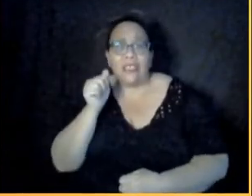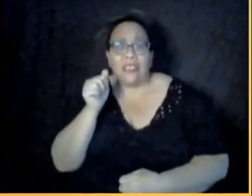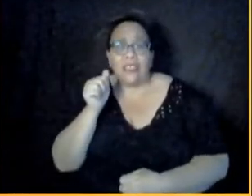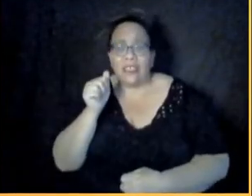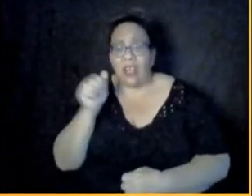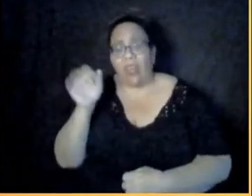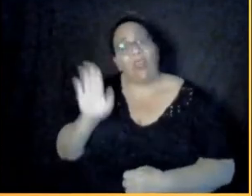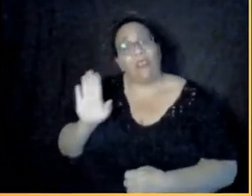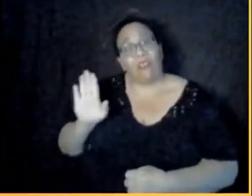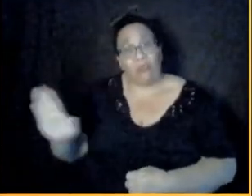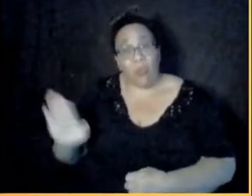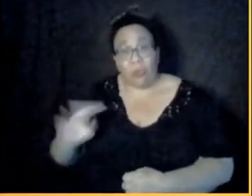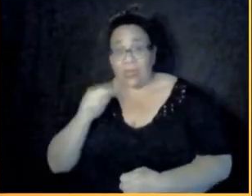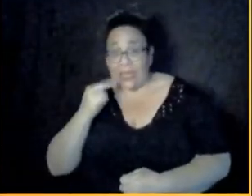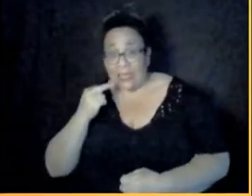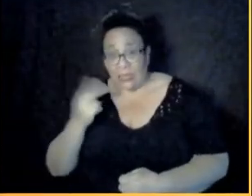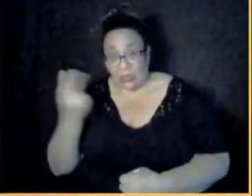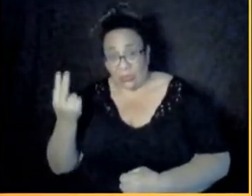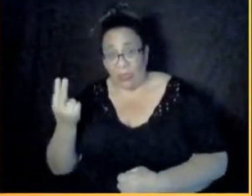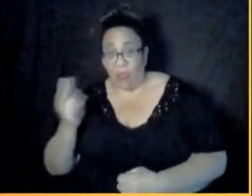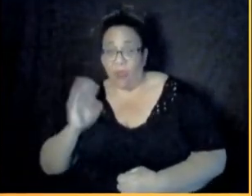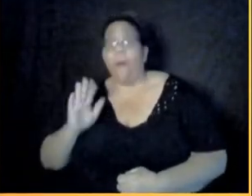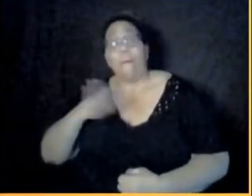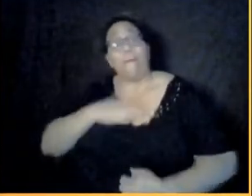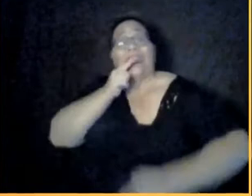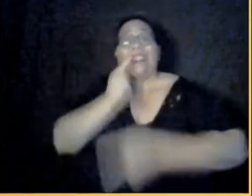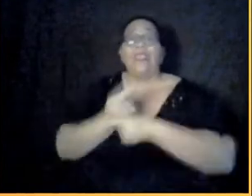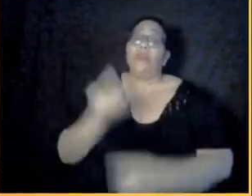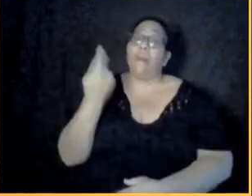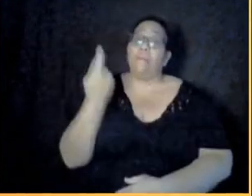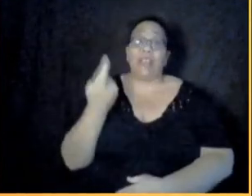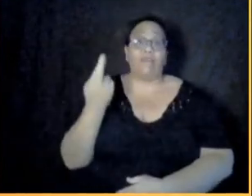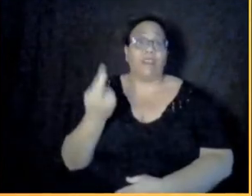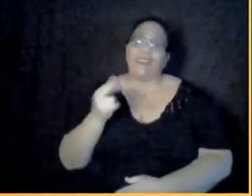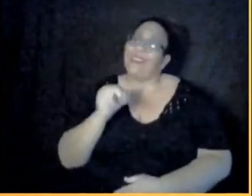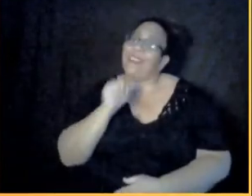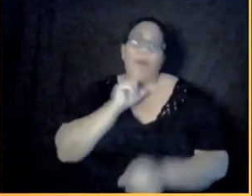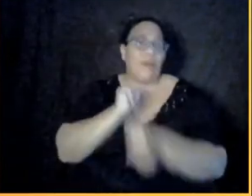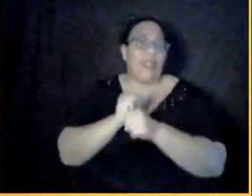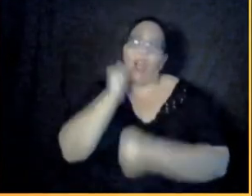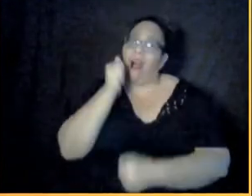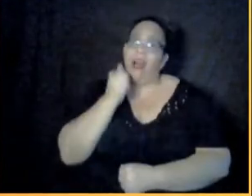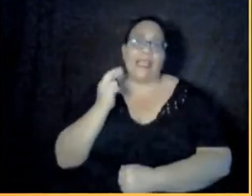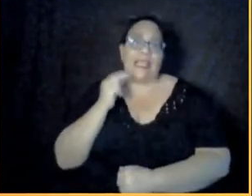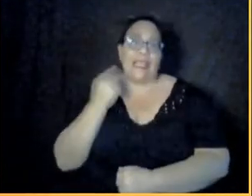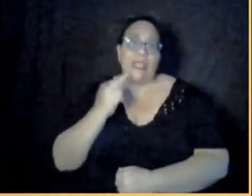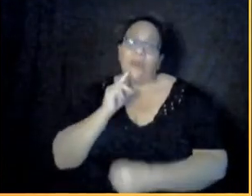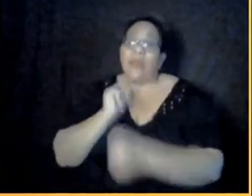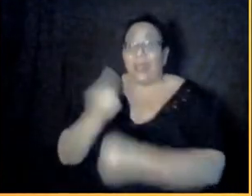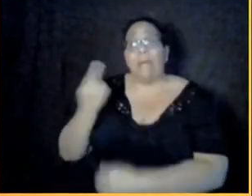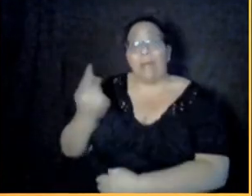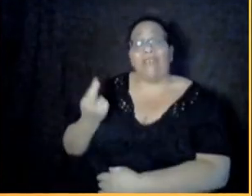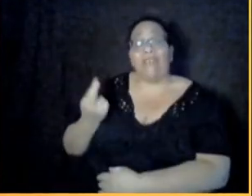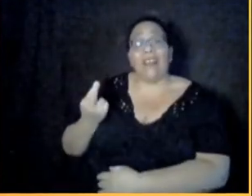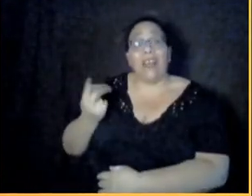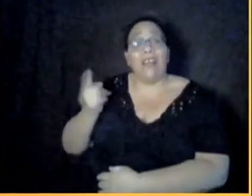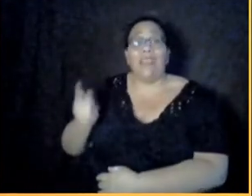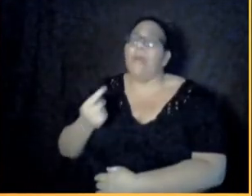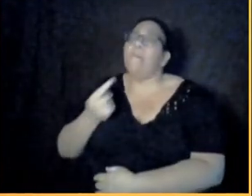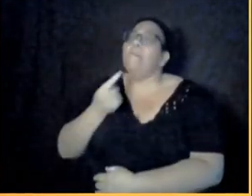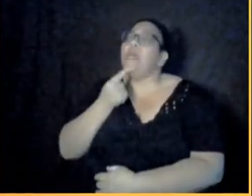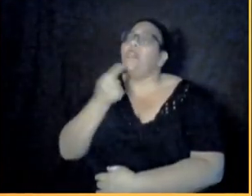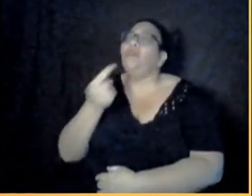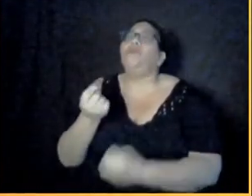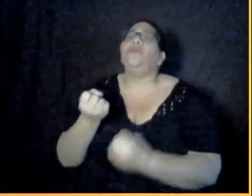those were her best friends. Like, they weren't even like had that aunt and niece relationship. They were best friends. They miss her